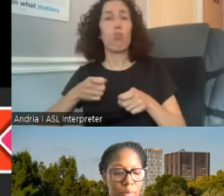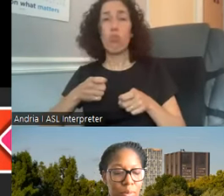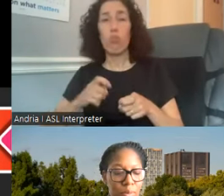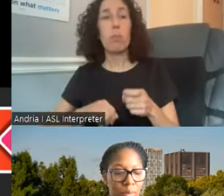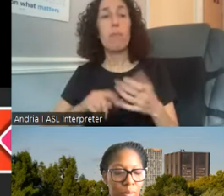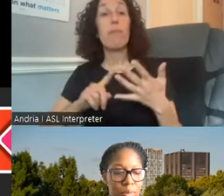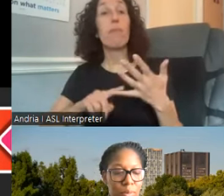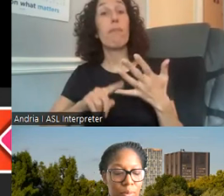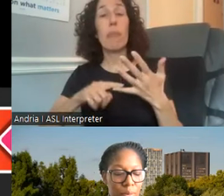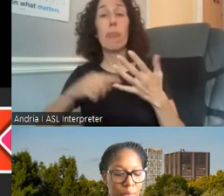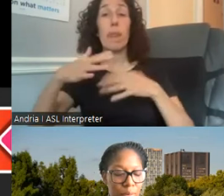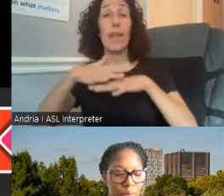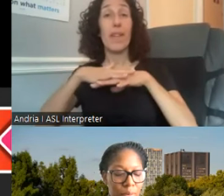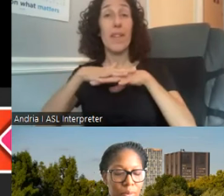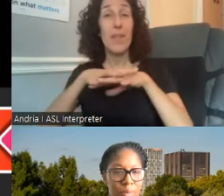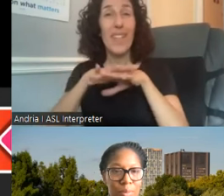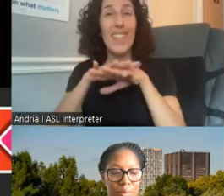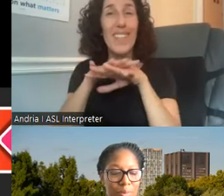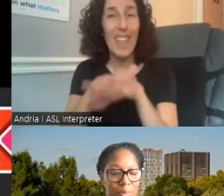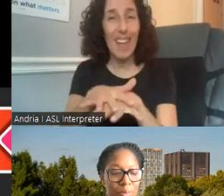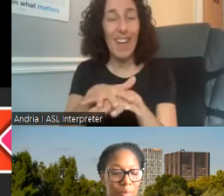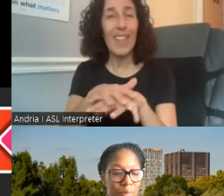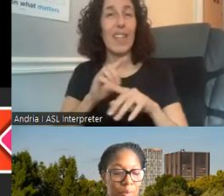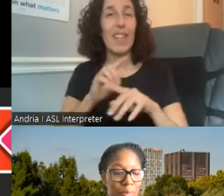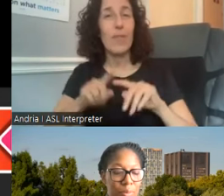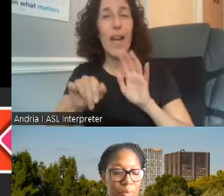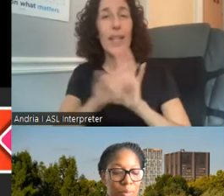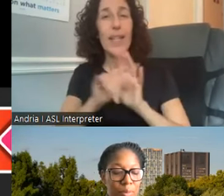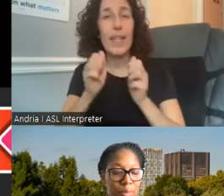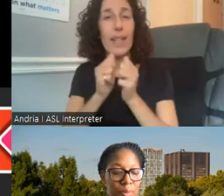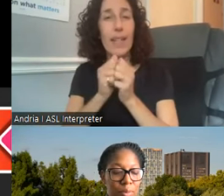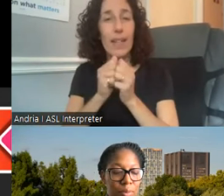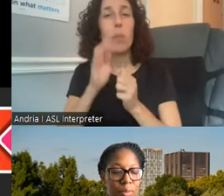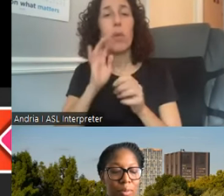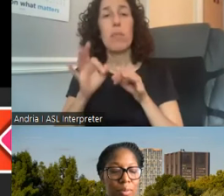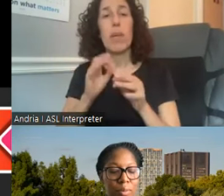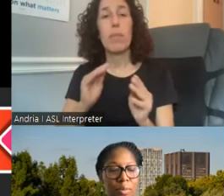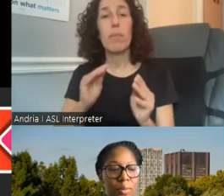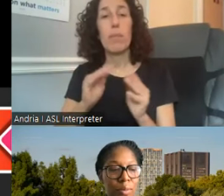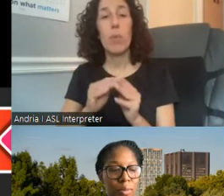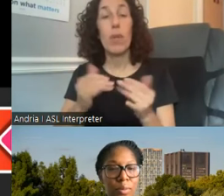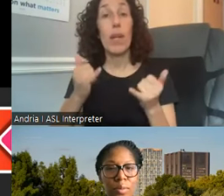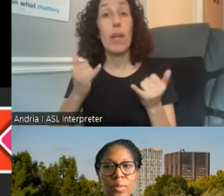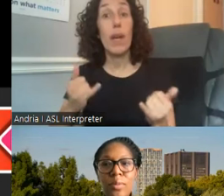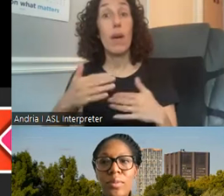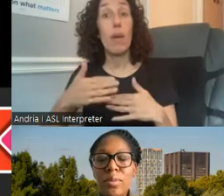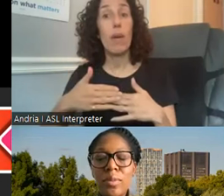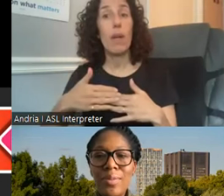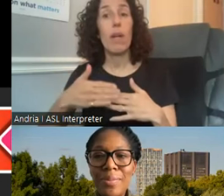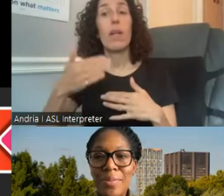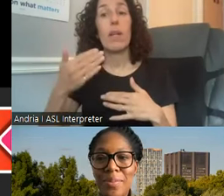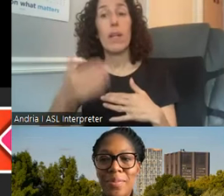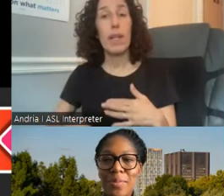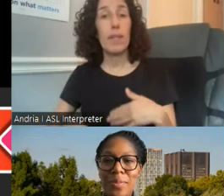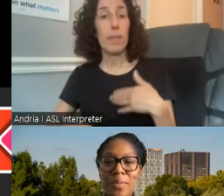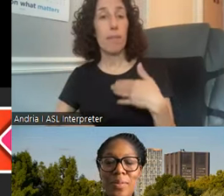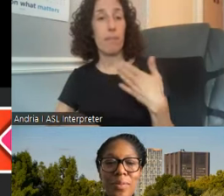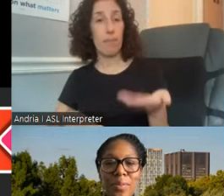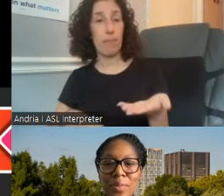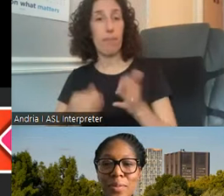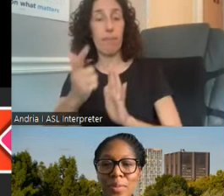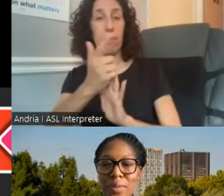any further into that. Next slide. All right, so now we're going to talk about the laws and statistics. We're going